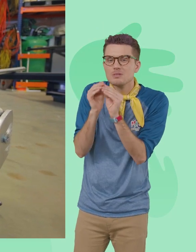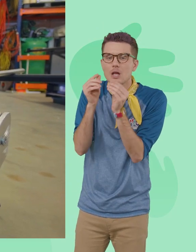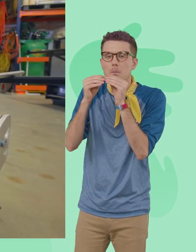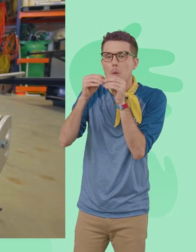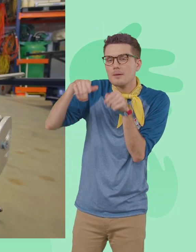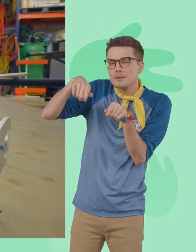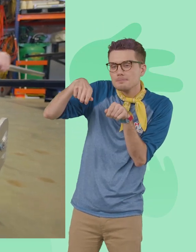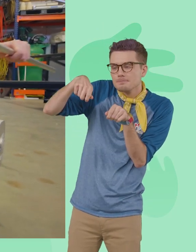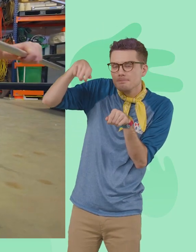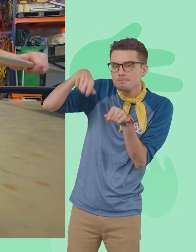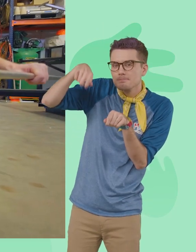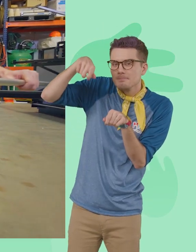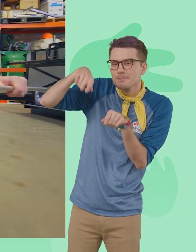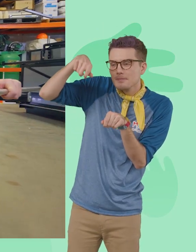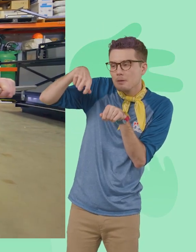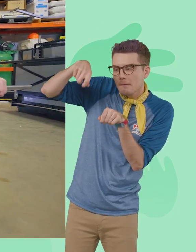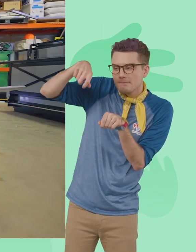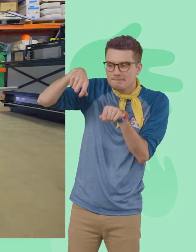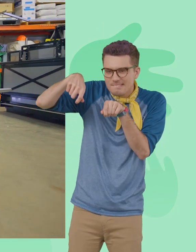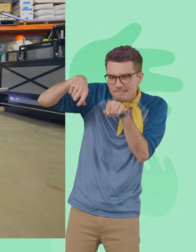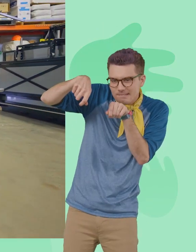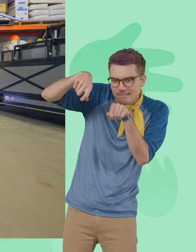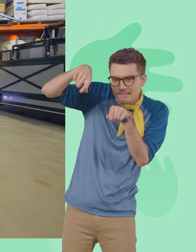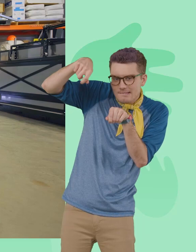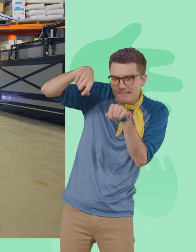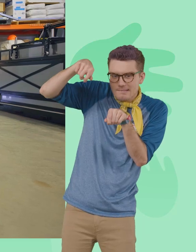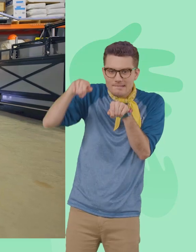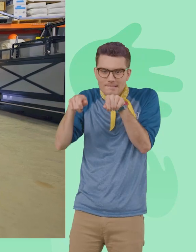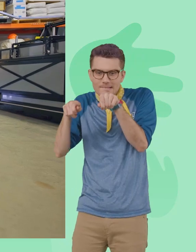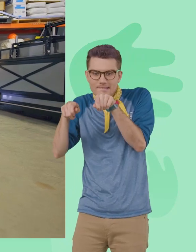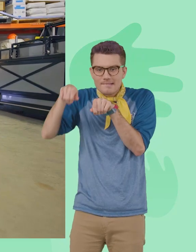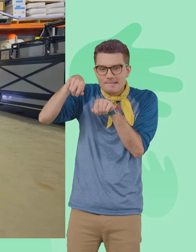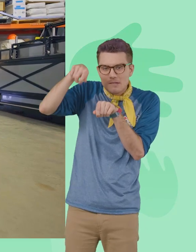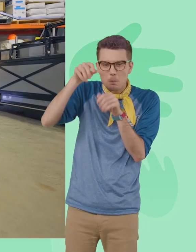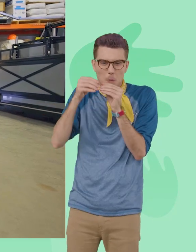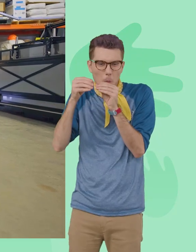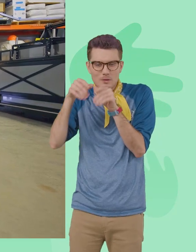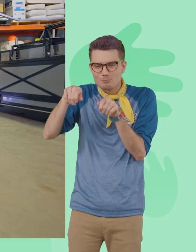tug. Perfect. And then how about right there.